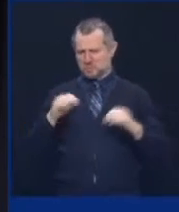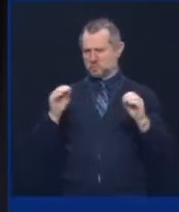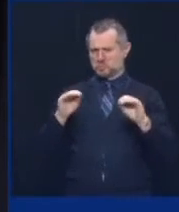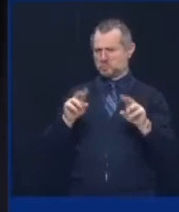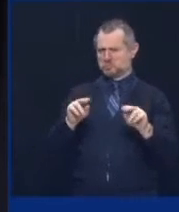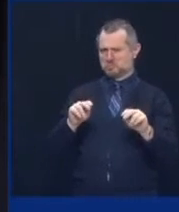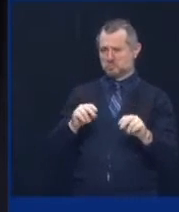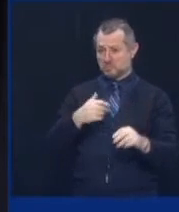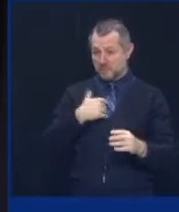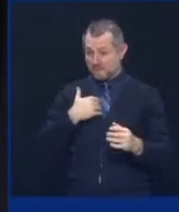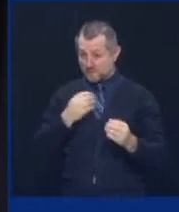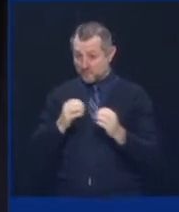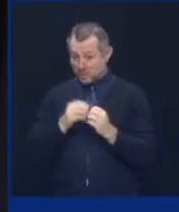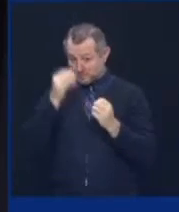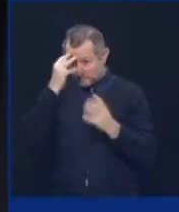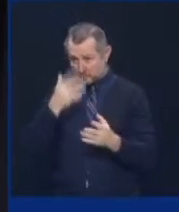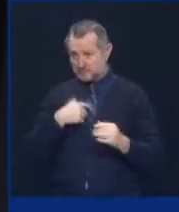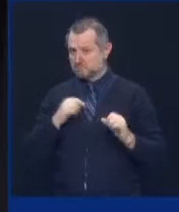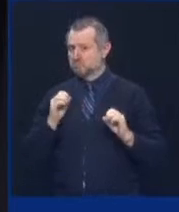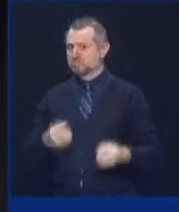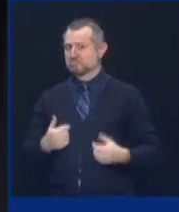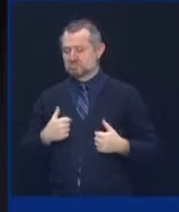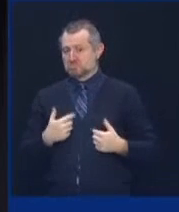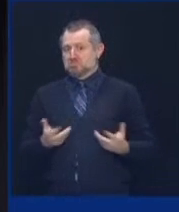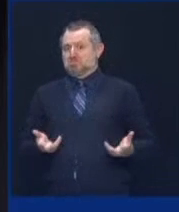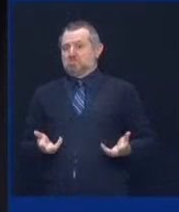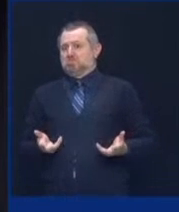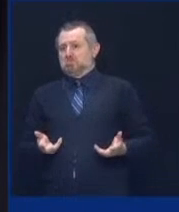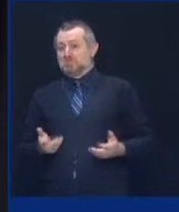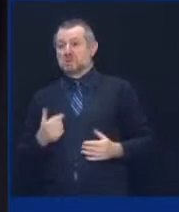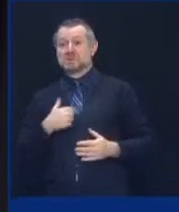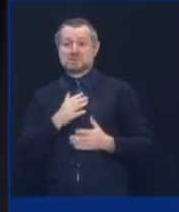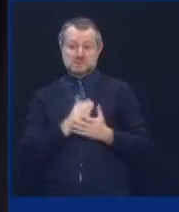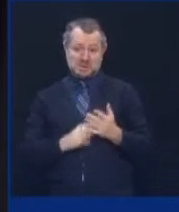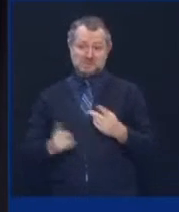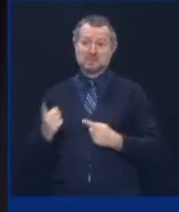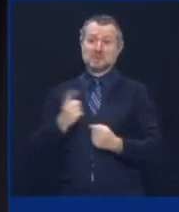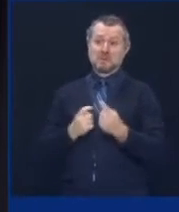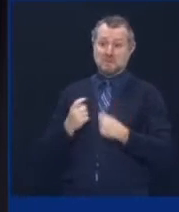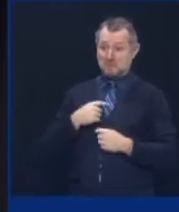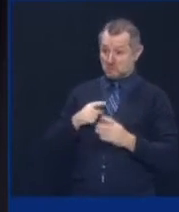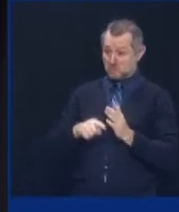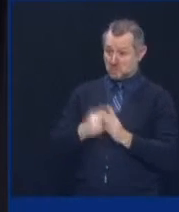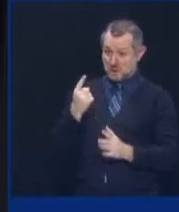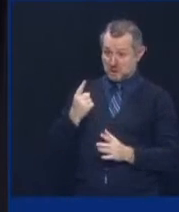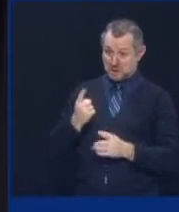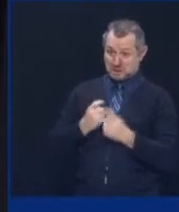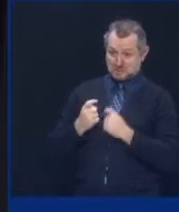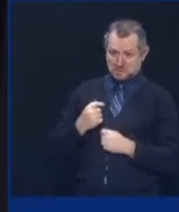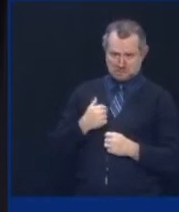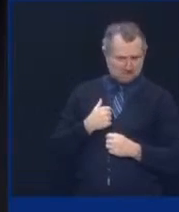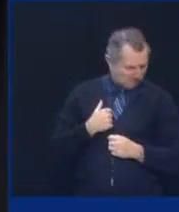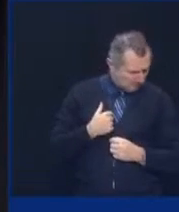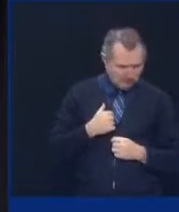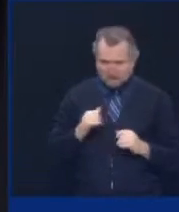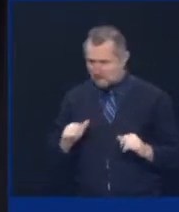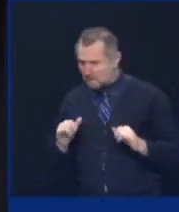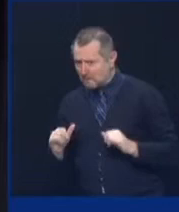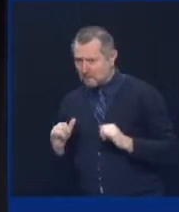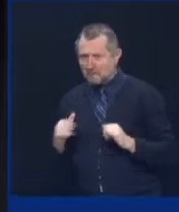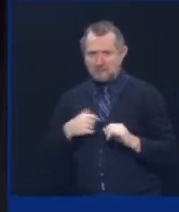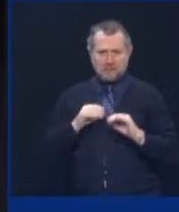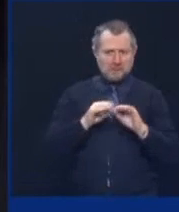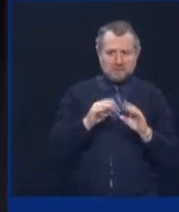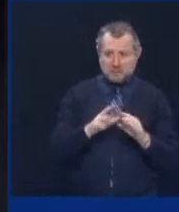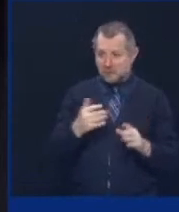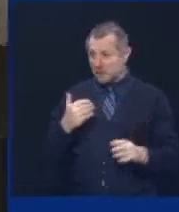specifics before that. I know the question came up. I know it was clarified. As soon as we heard about it, it was clarified. But does anyone know anything more